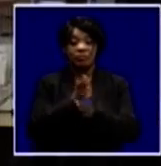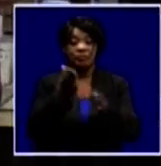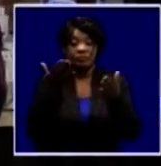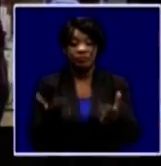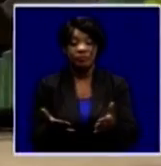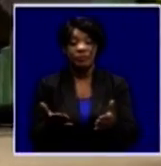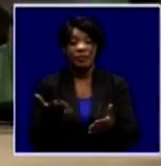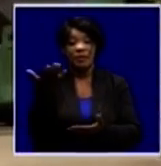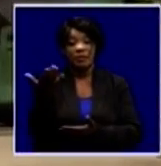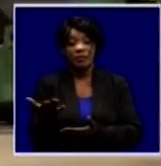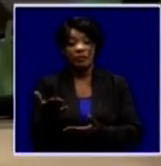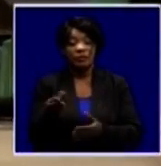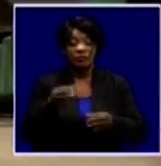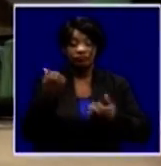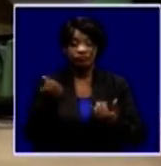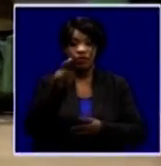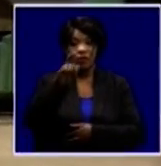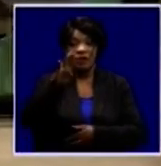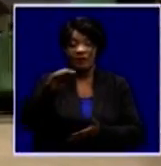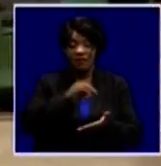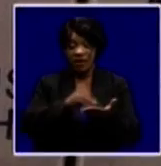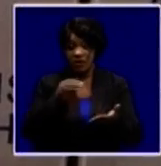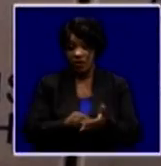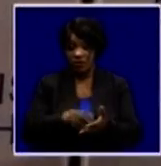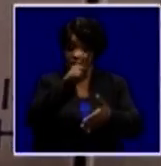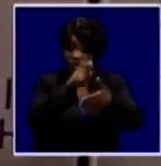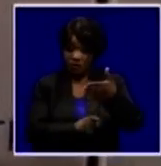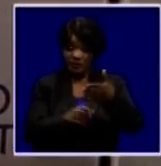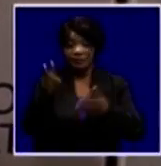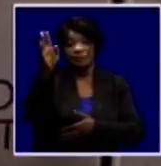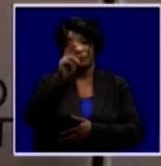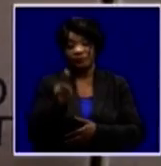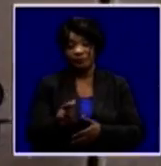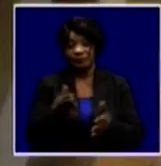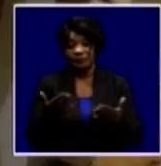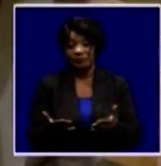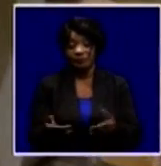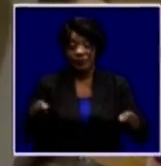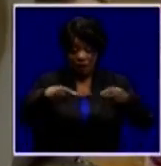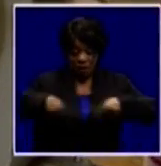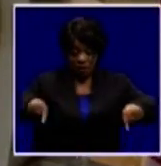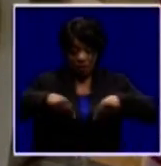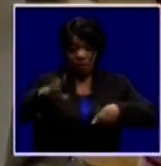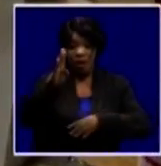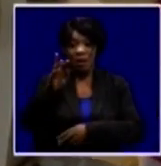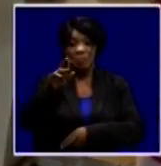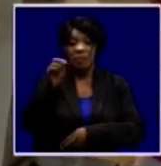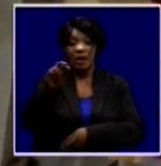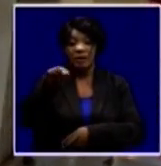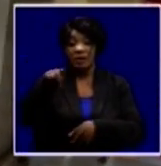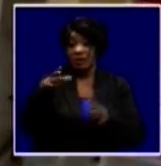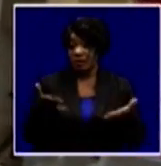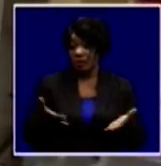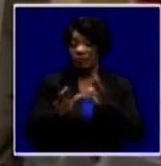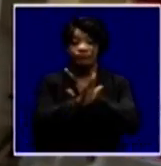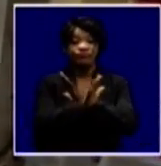manufacturing factory at a cost of 25 million US dollars aimed at localizing its brand portfolio in Zambia.